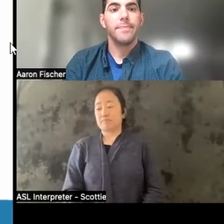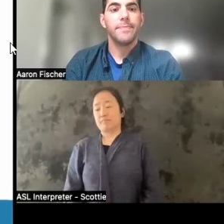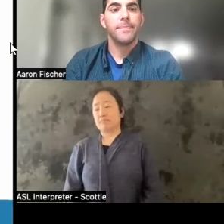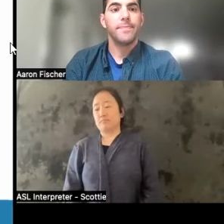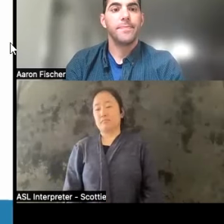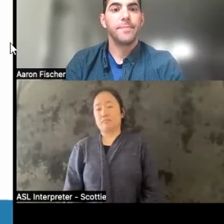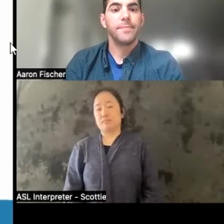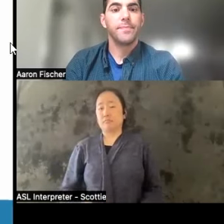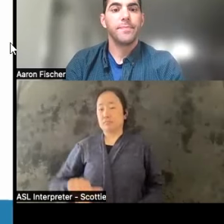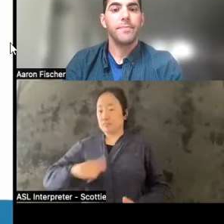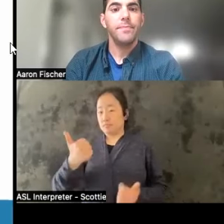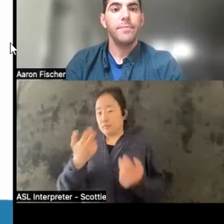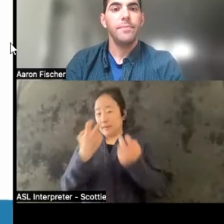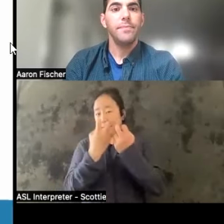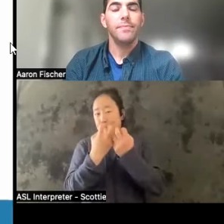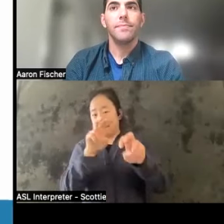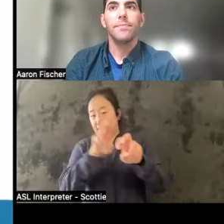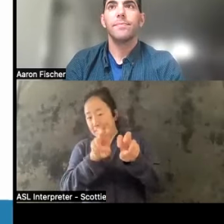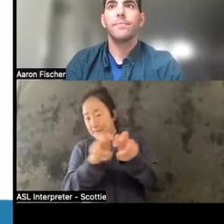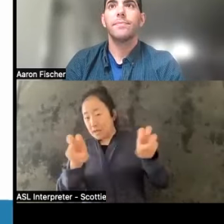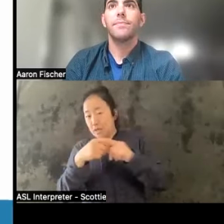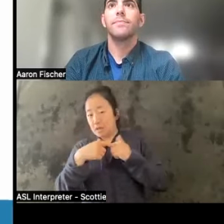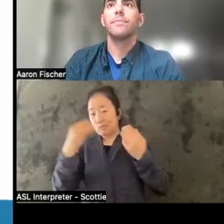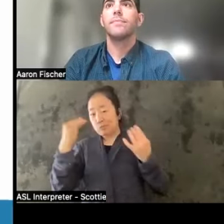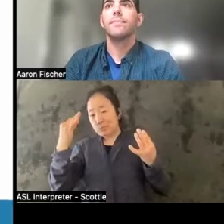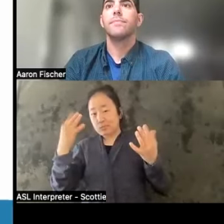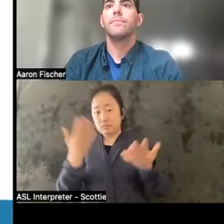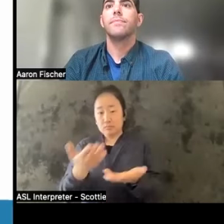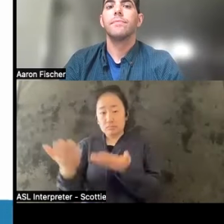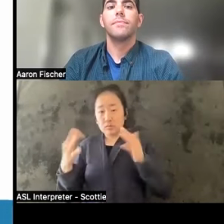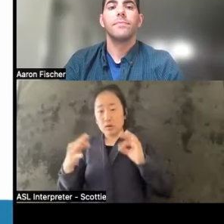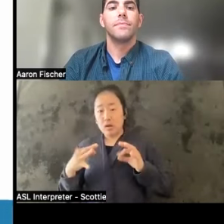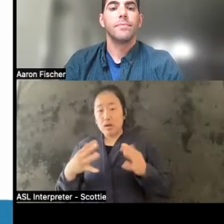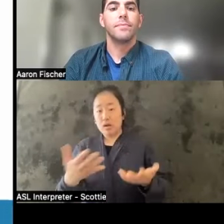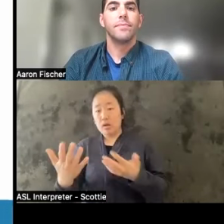Any other panelists have any other thoughts on this one?